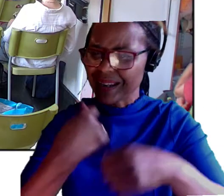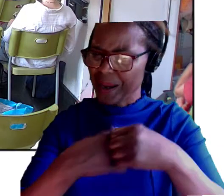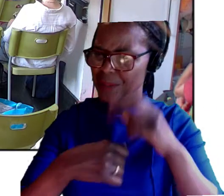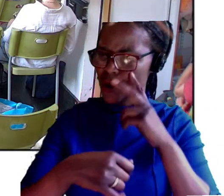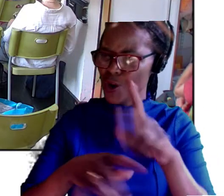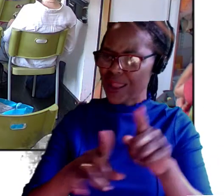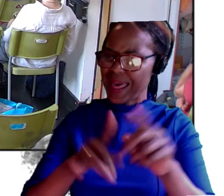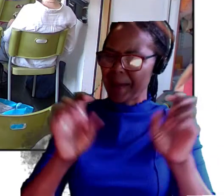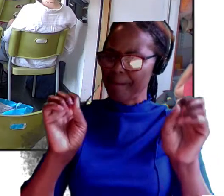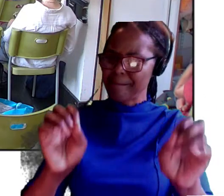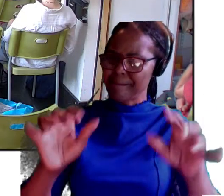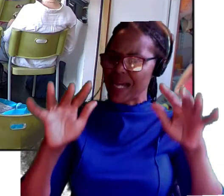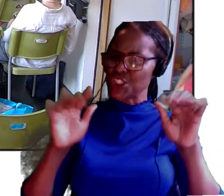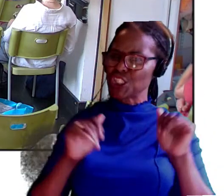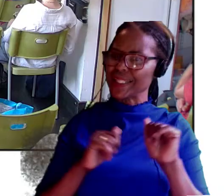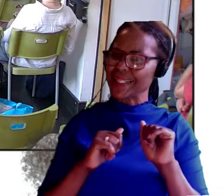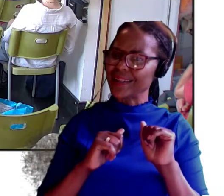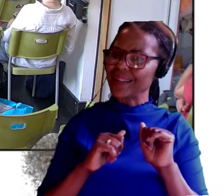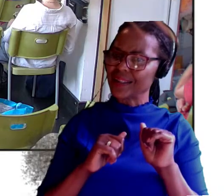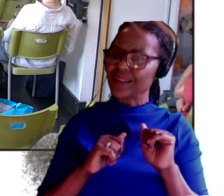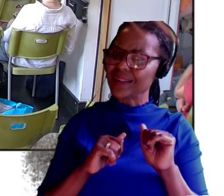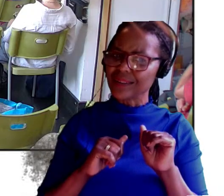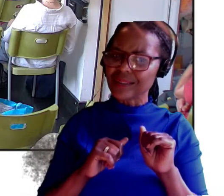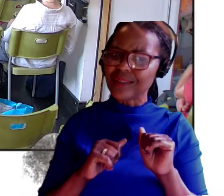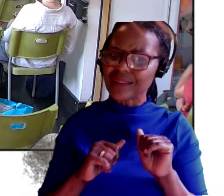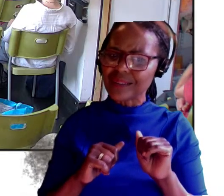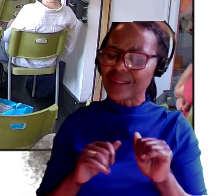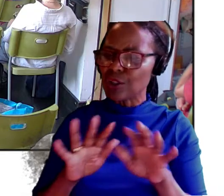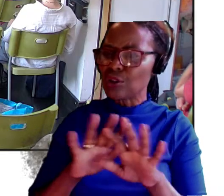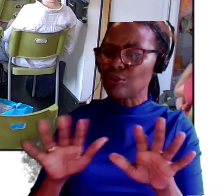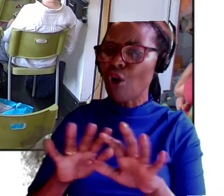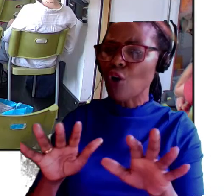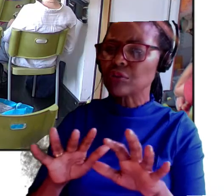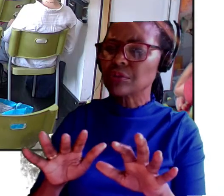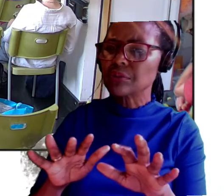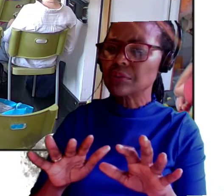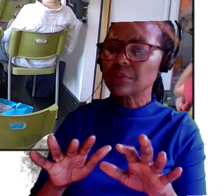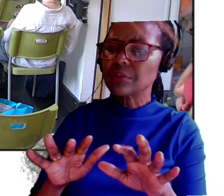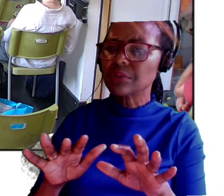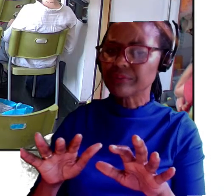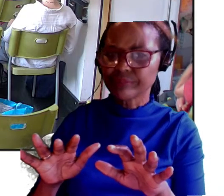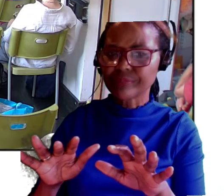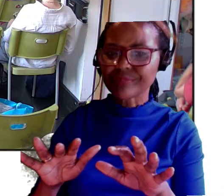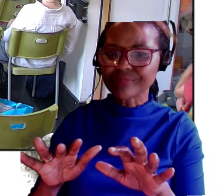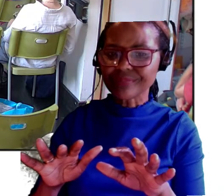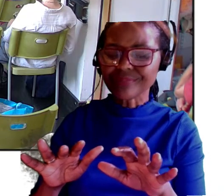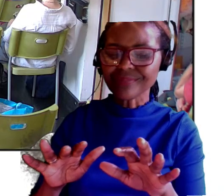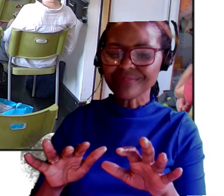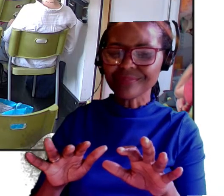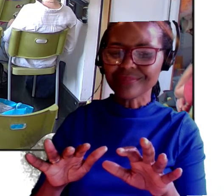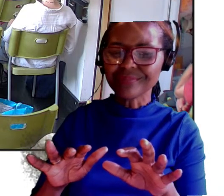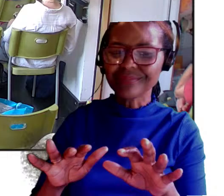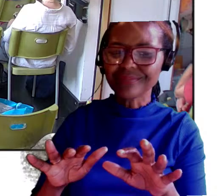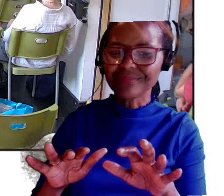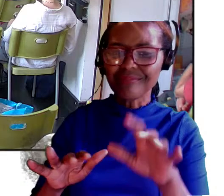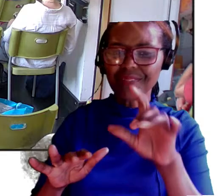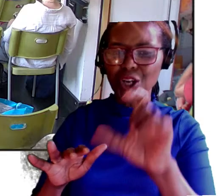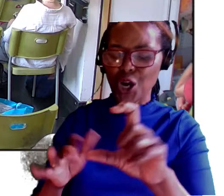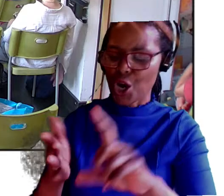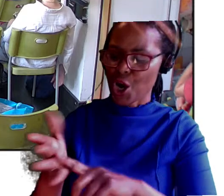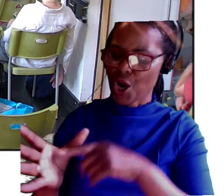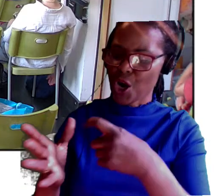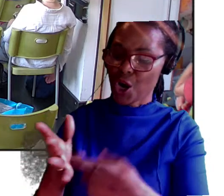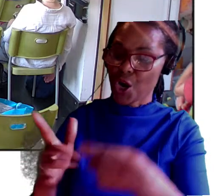like slid into that Clarke paradigm rather than constantly like sort